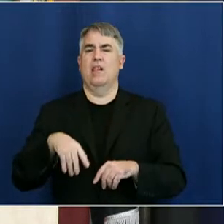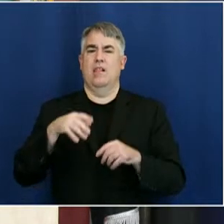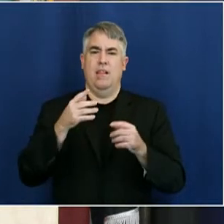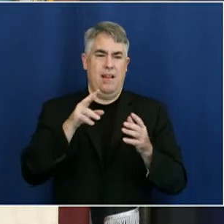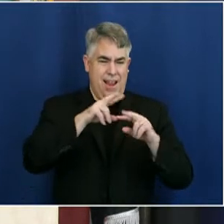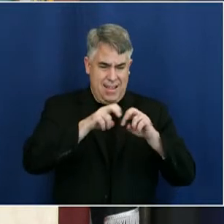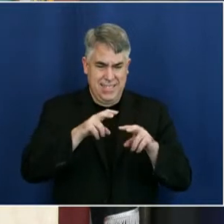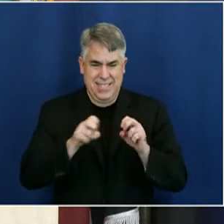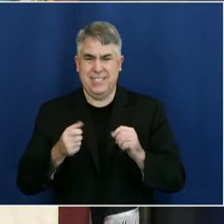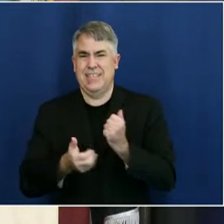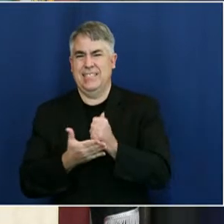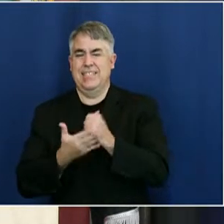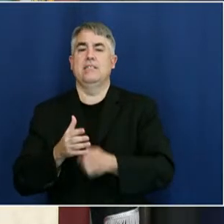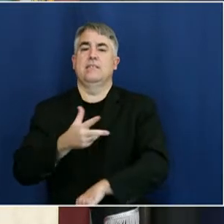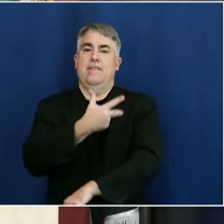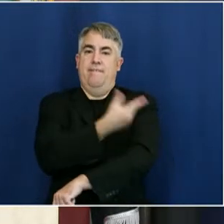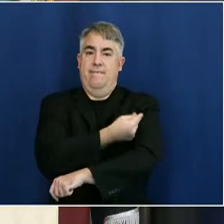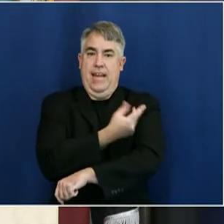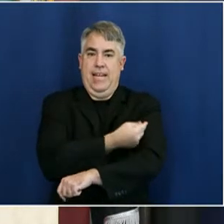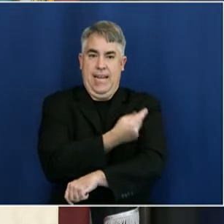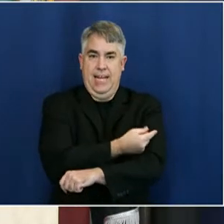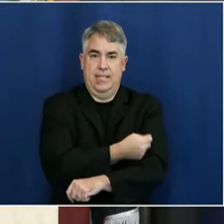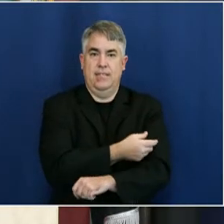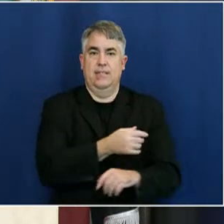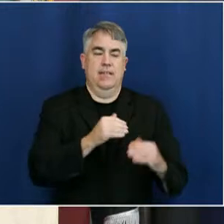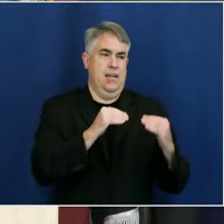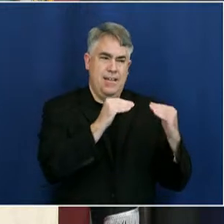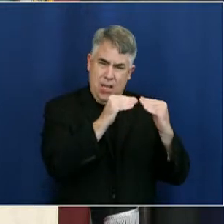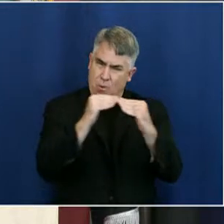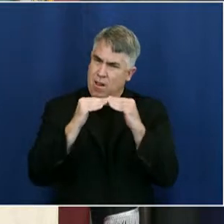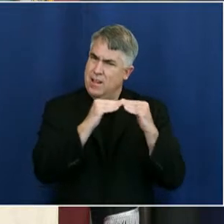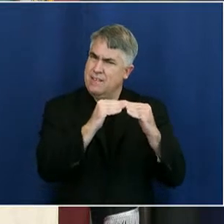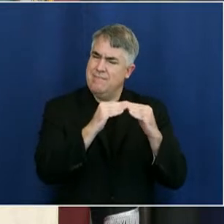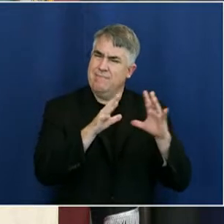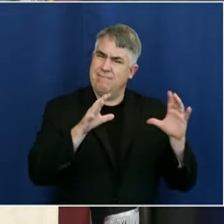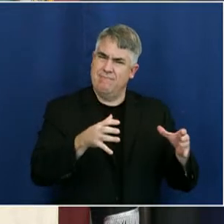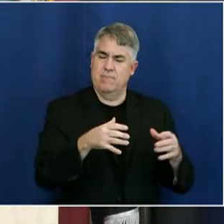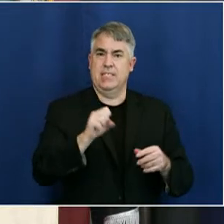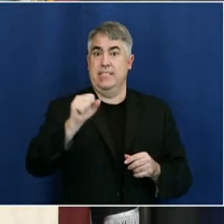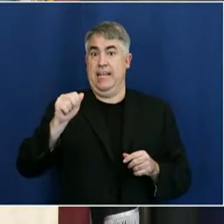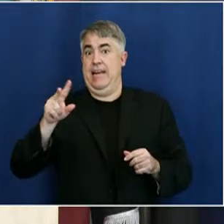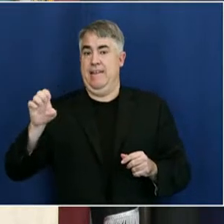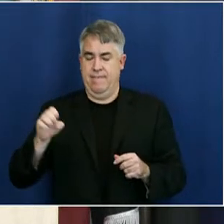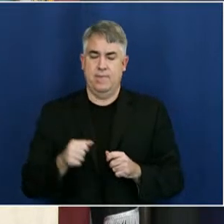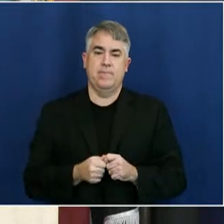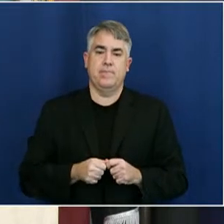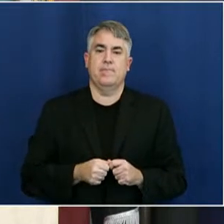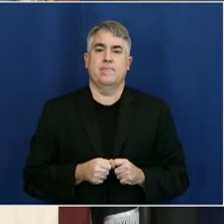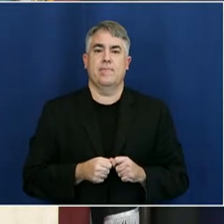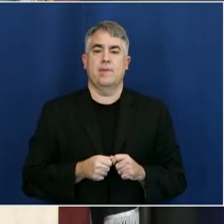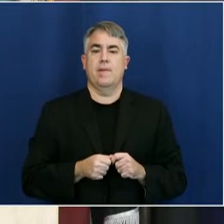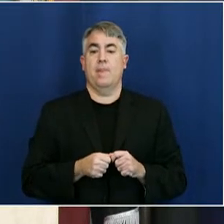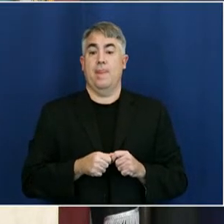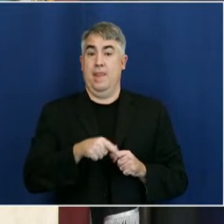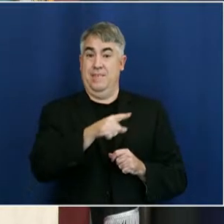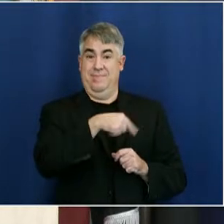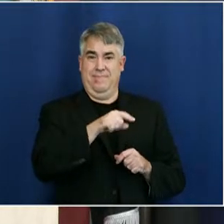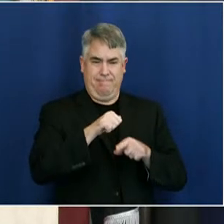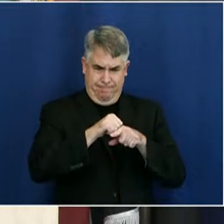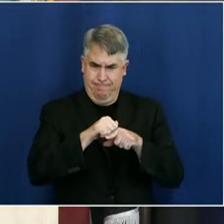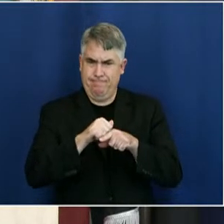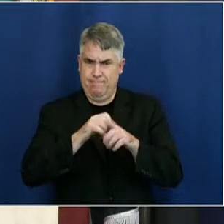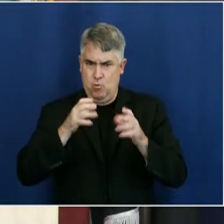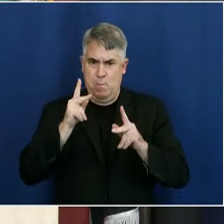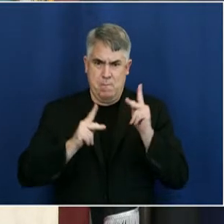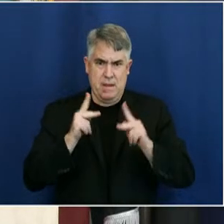that really represent and work with some of the most hardest hit communities, and they have been trained and have the ability to directly schedule